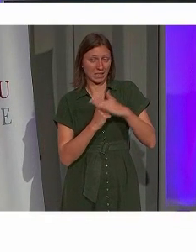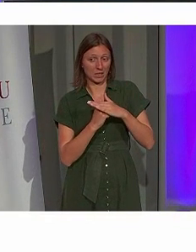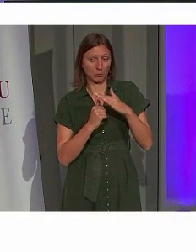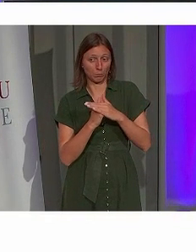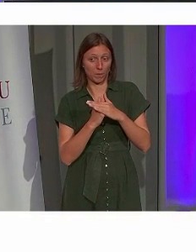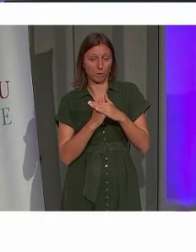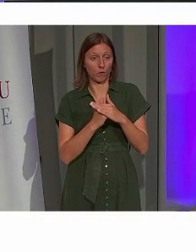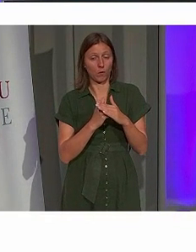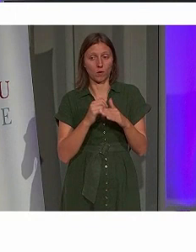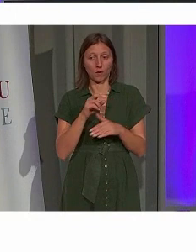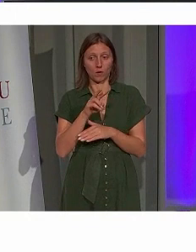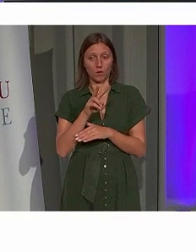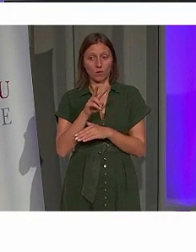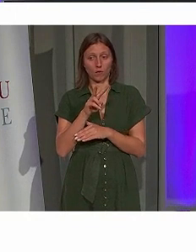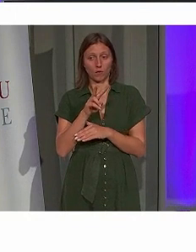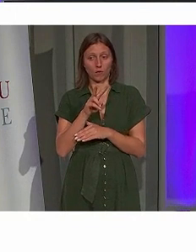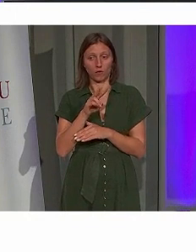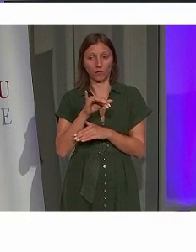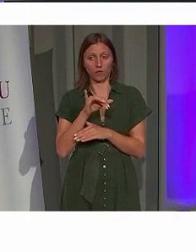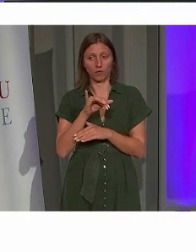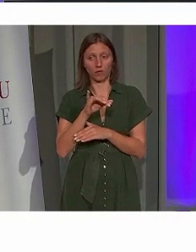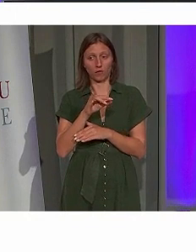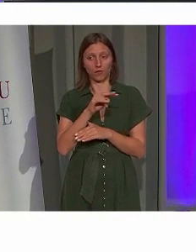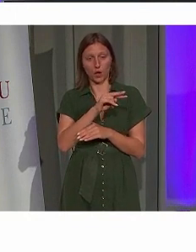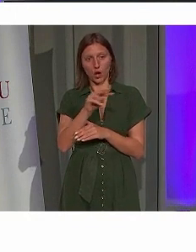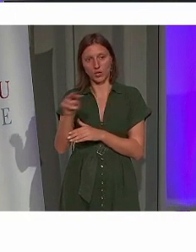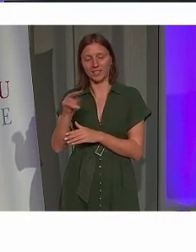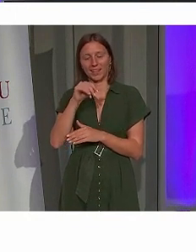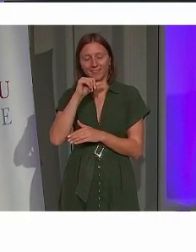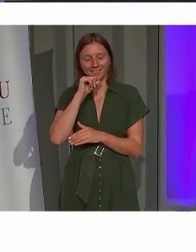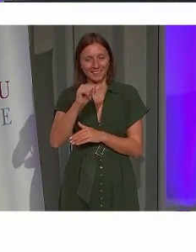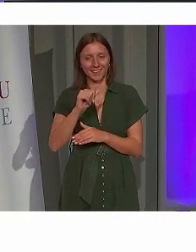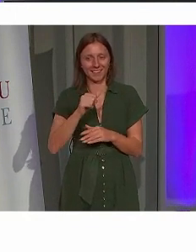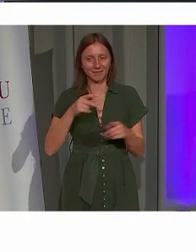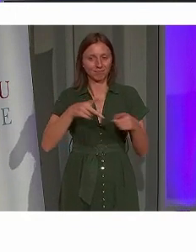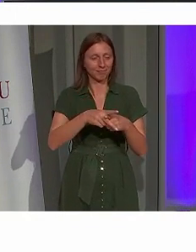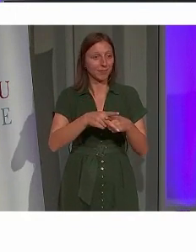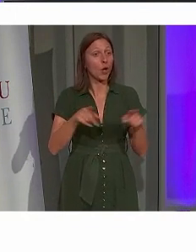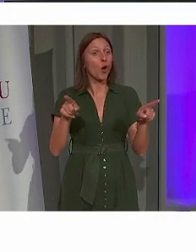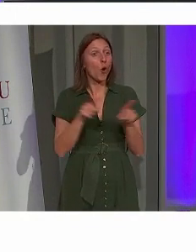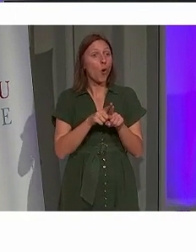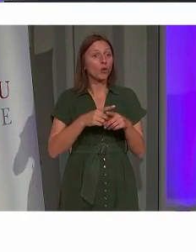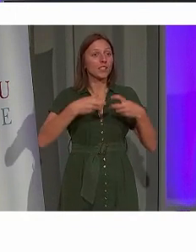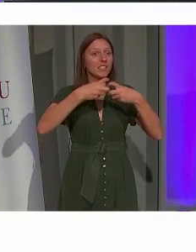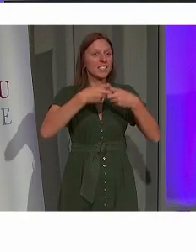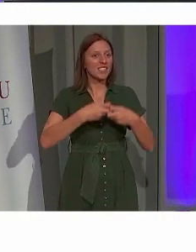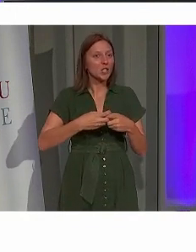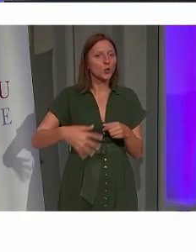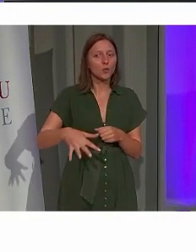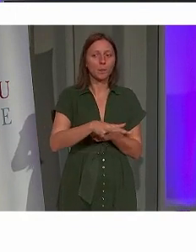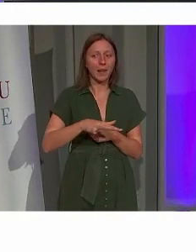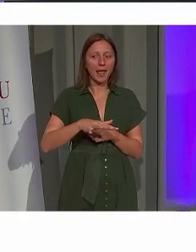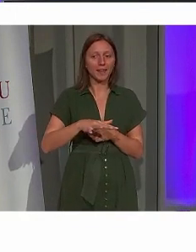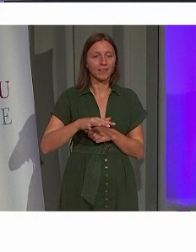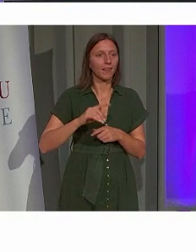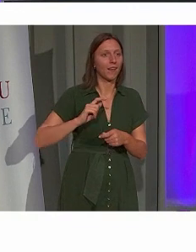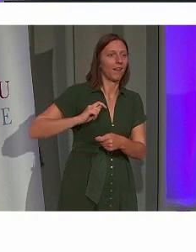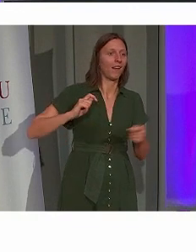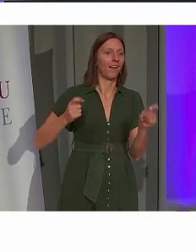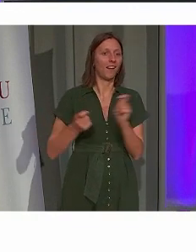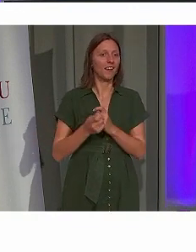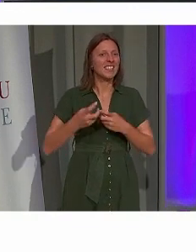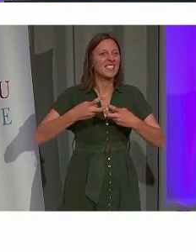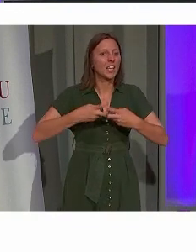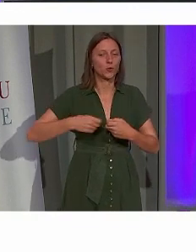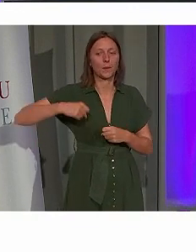higher. This was because we did not want to change the vista. You can also see that the